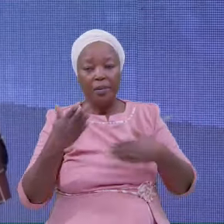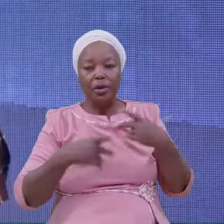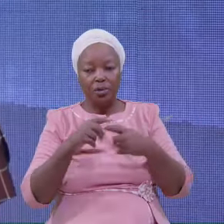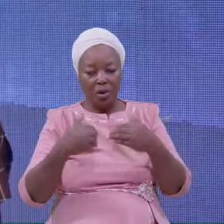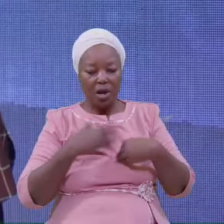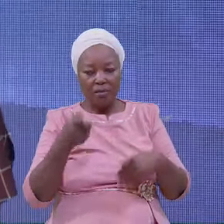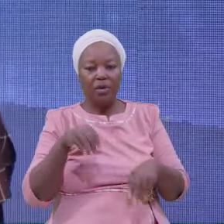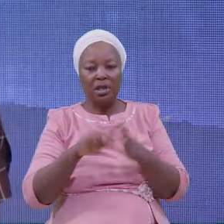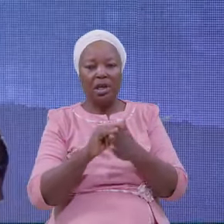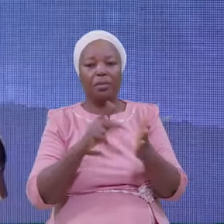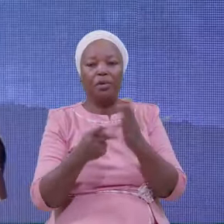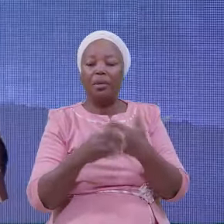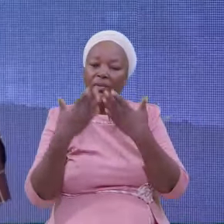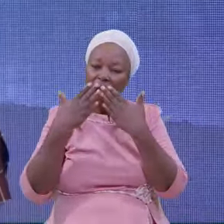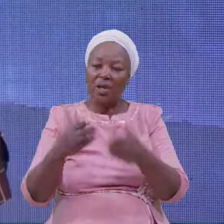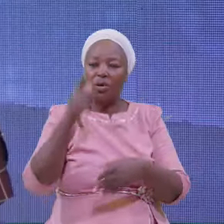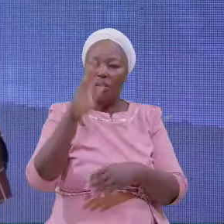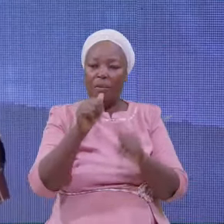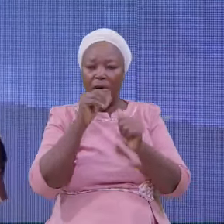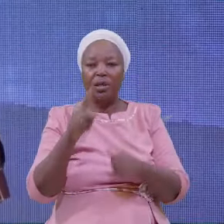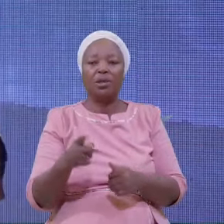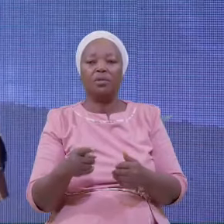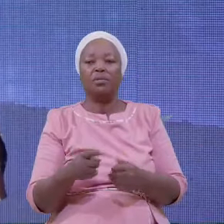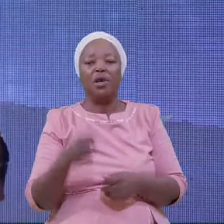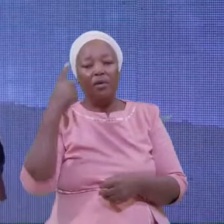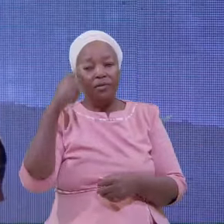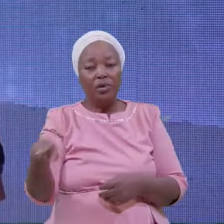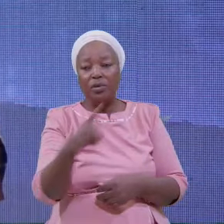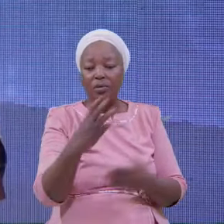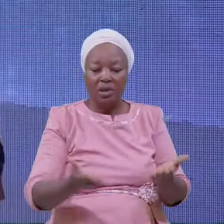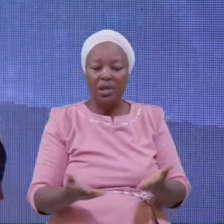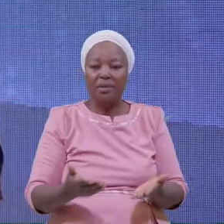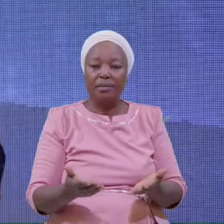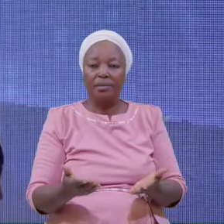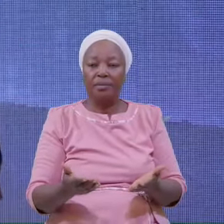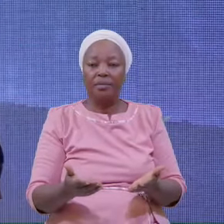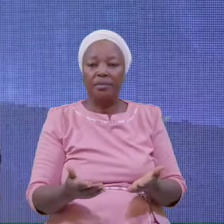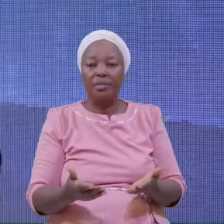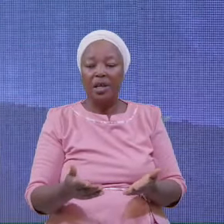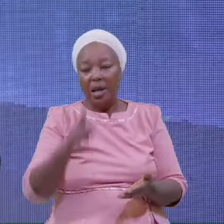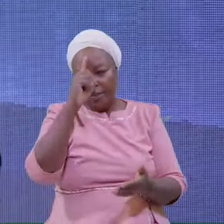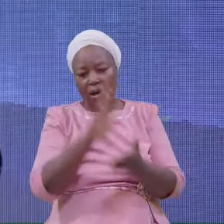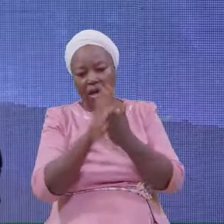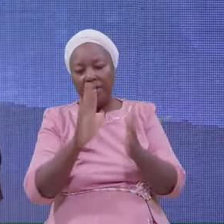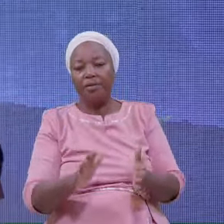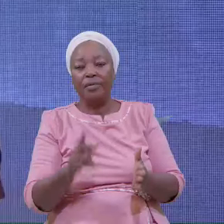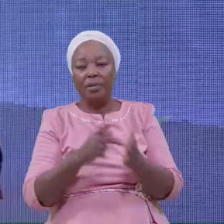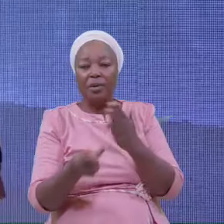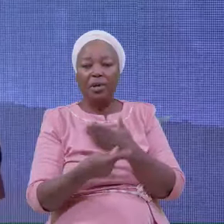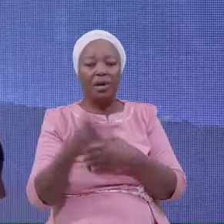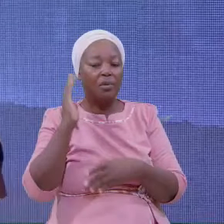you. For Alpha location here, Believer's Banquet will also take place on Sunday